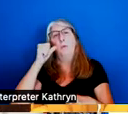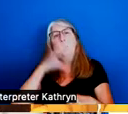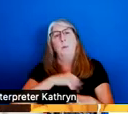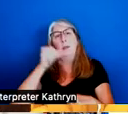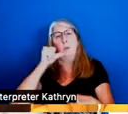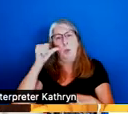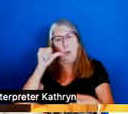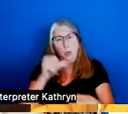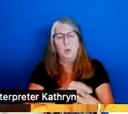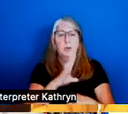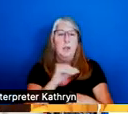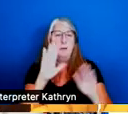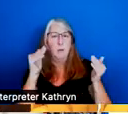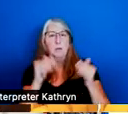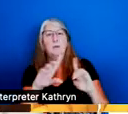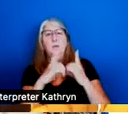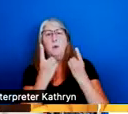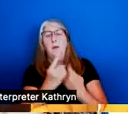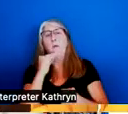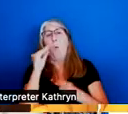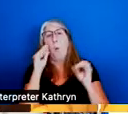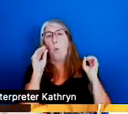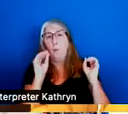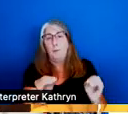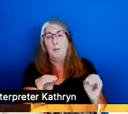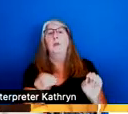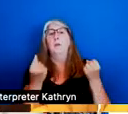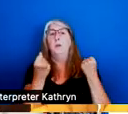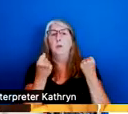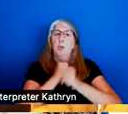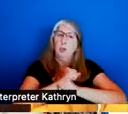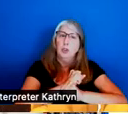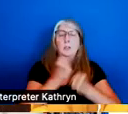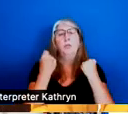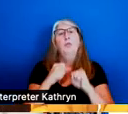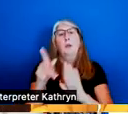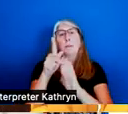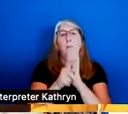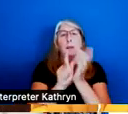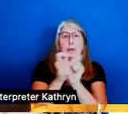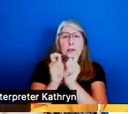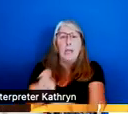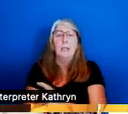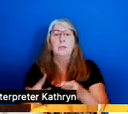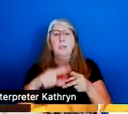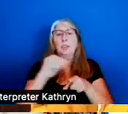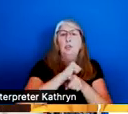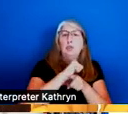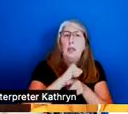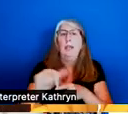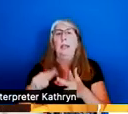Department of Homeland Security to try to change policies, training,